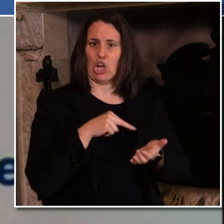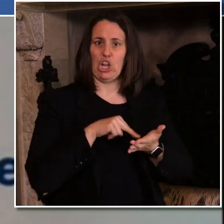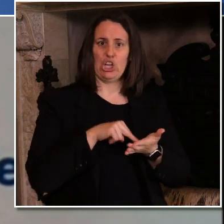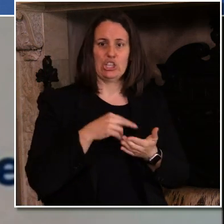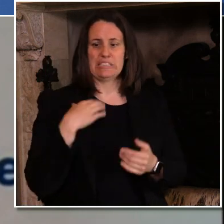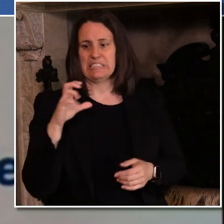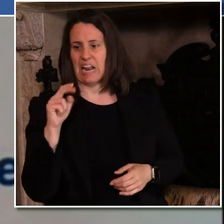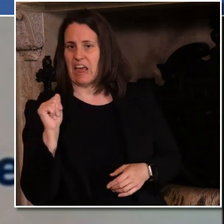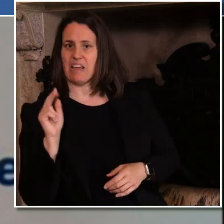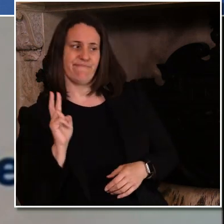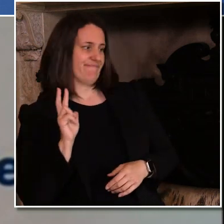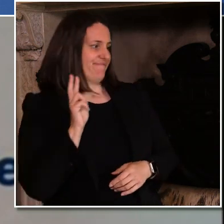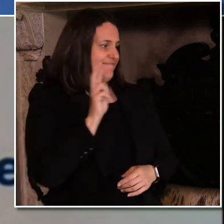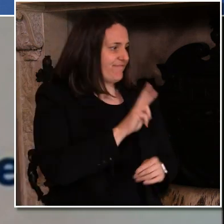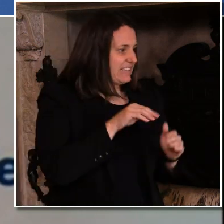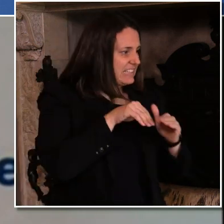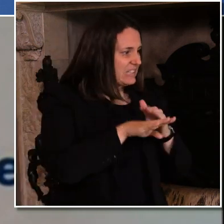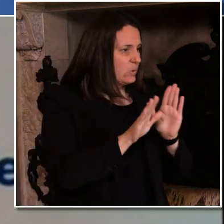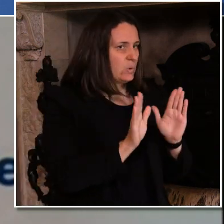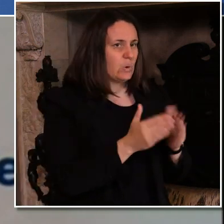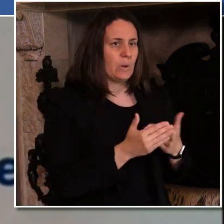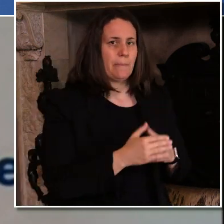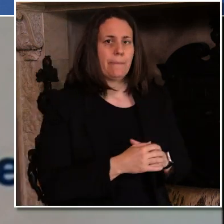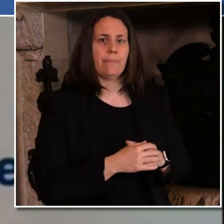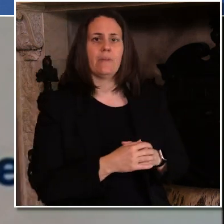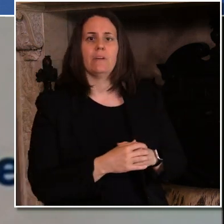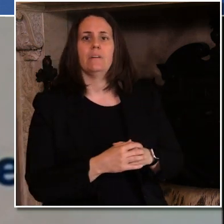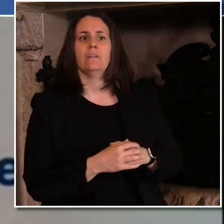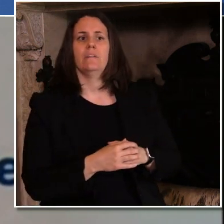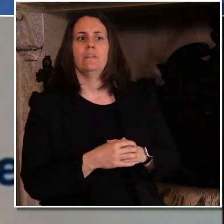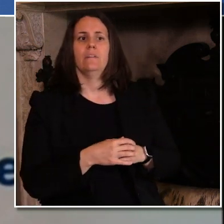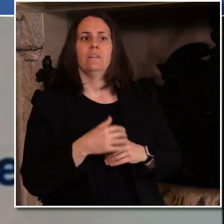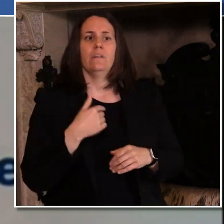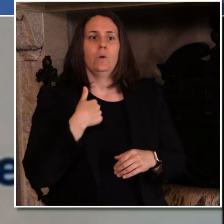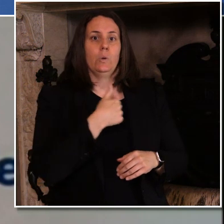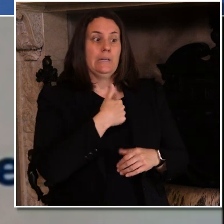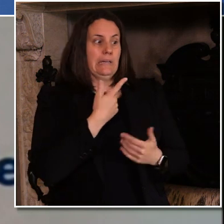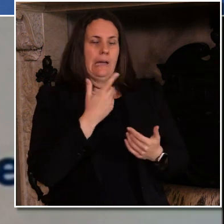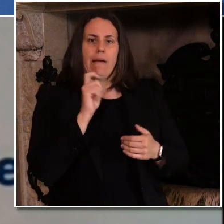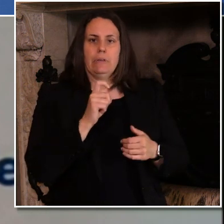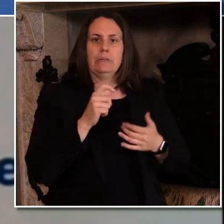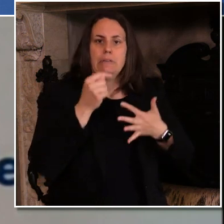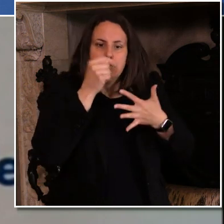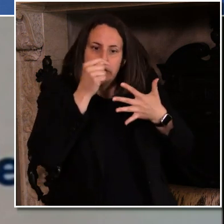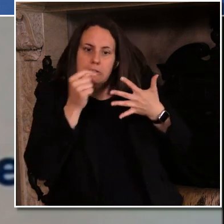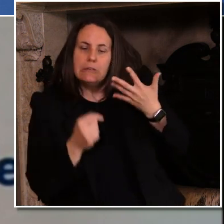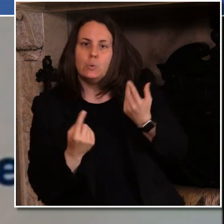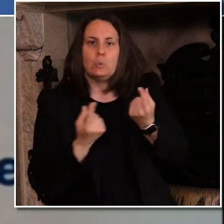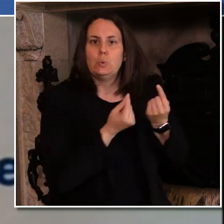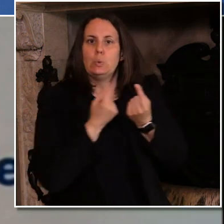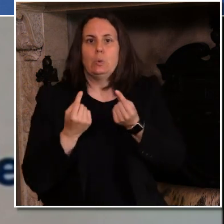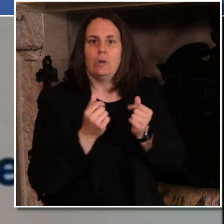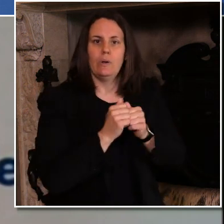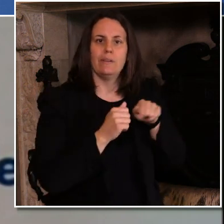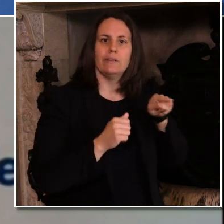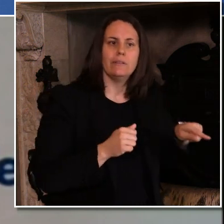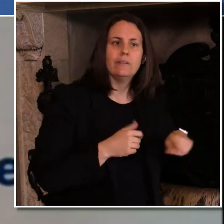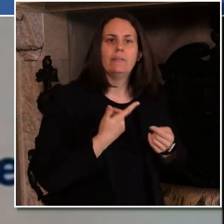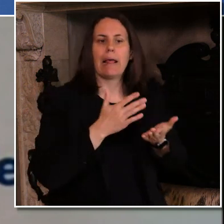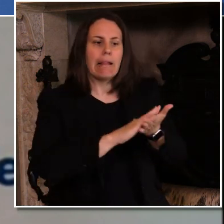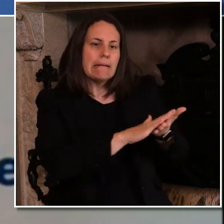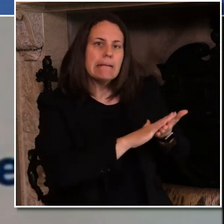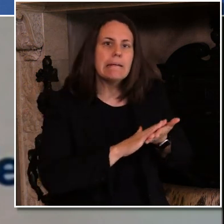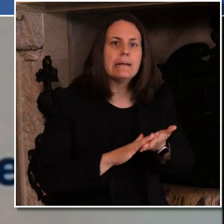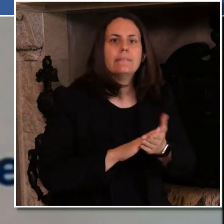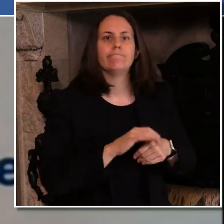they used to have support from other staff members to do, such as cleaning patient rooms, drawing labs, delivering food trays, for